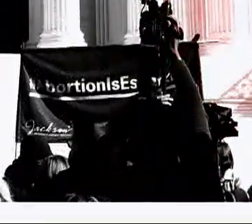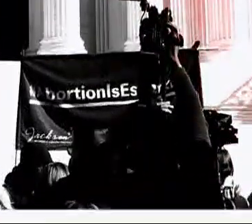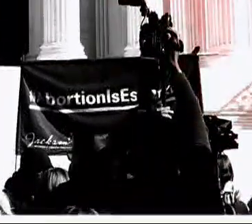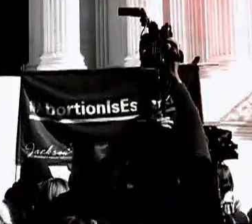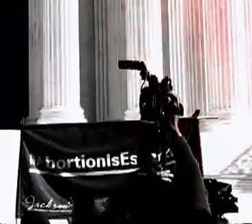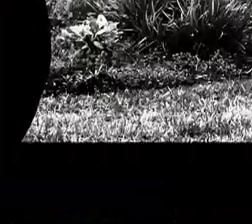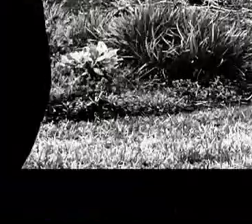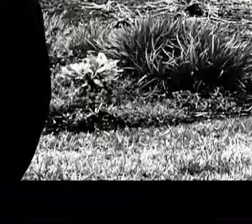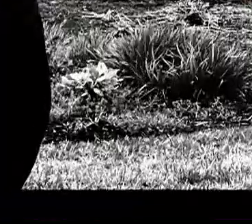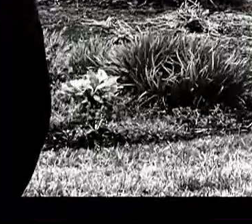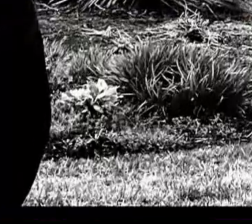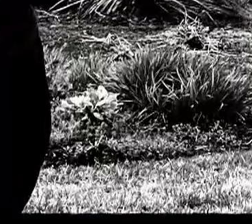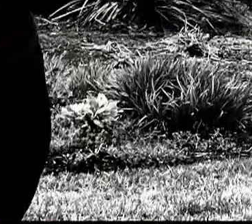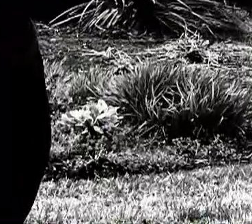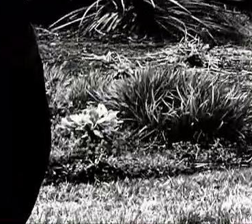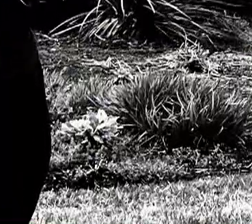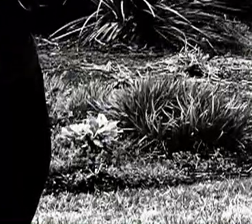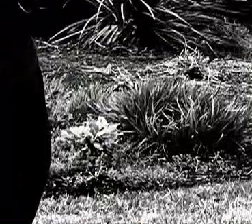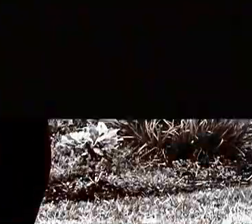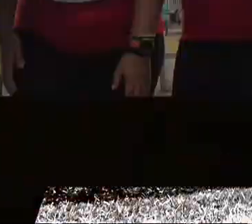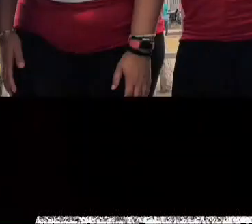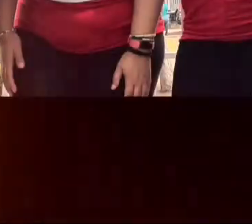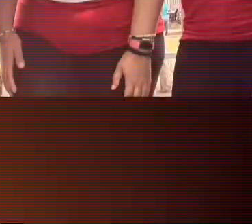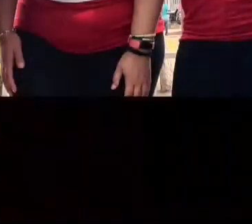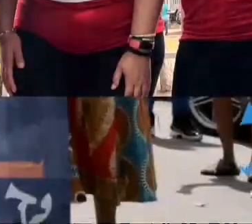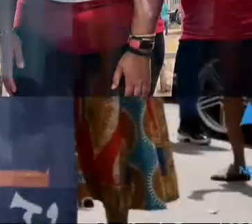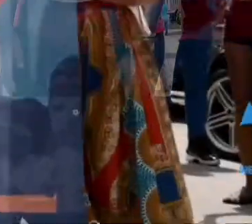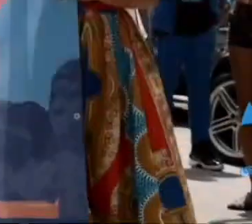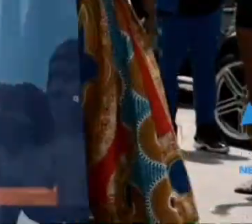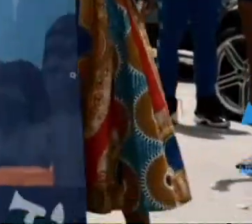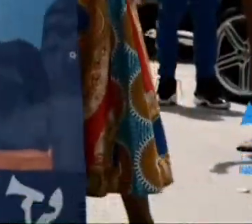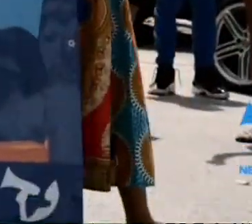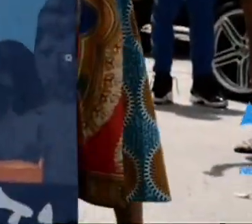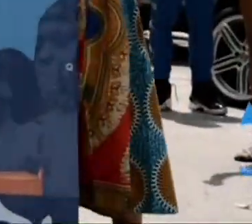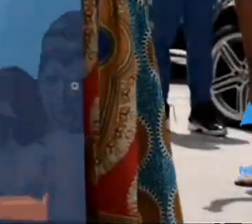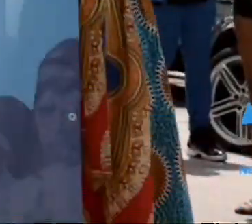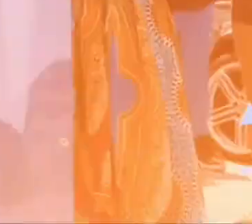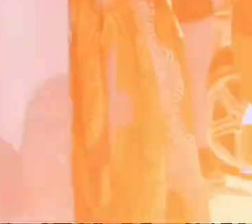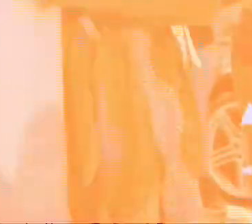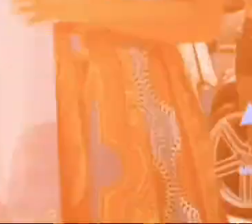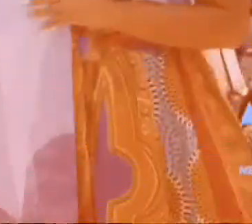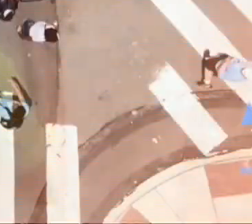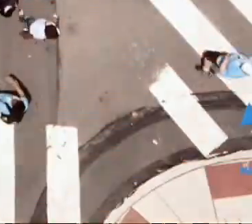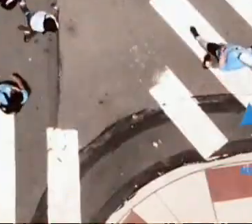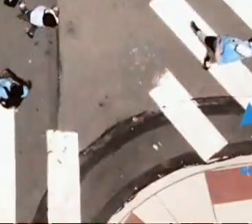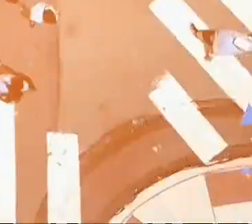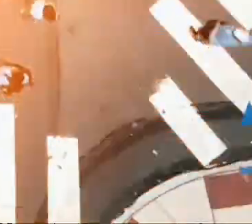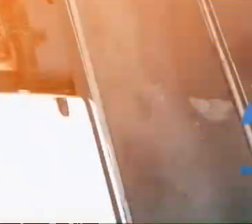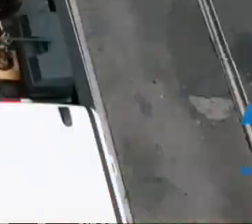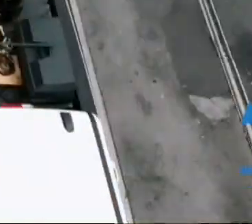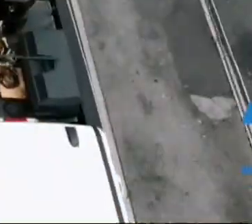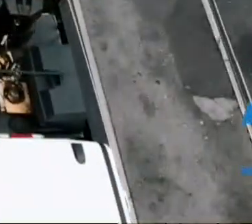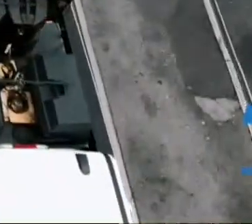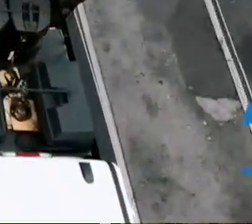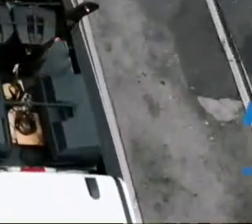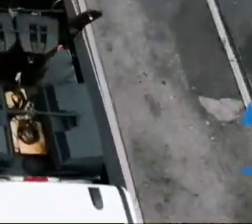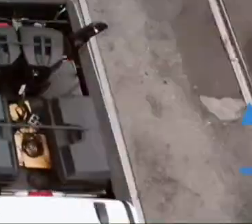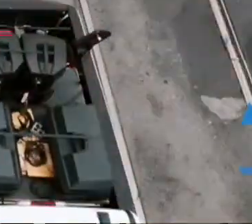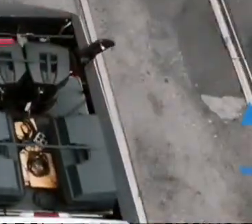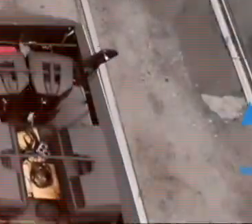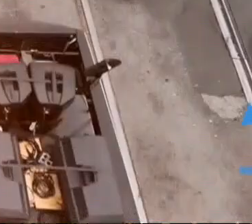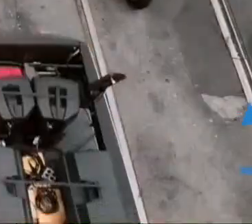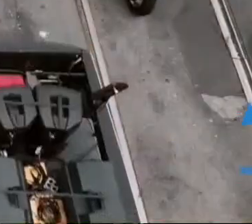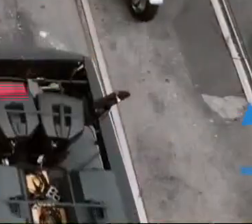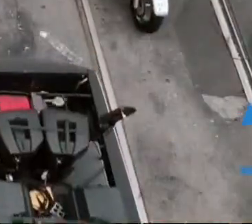telepathic, call it black girl magic. Yeah, she scares the government, deja vu